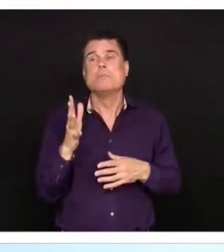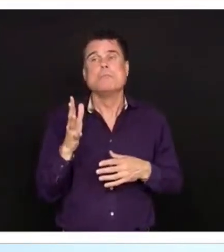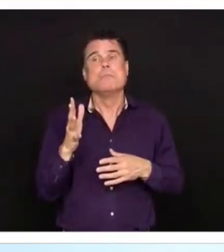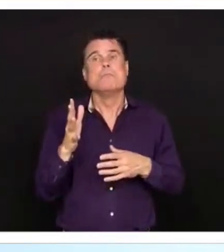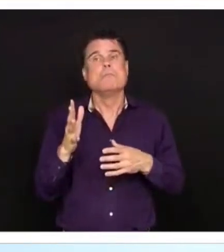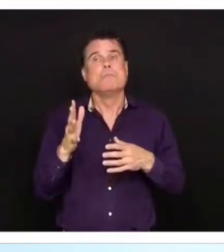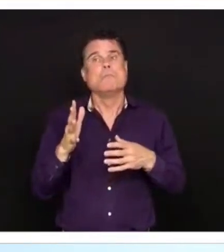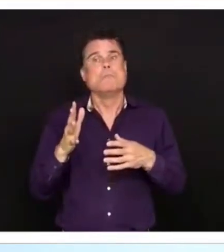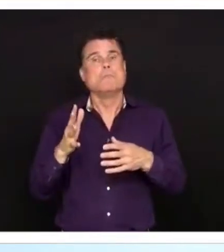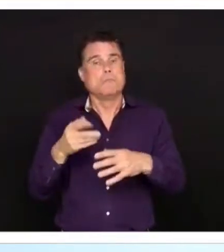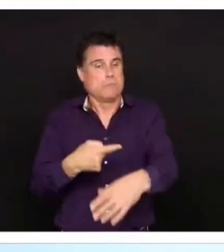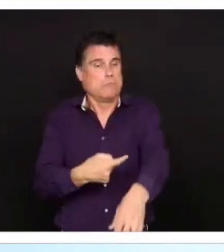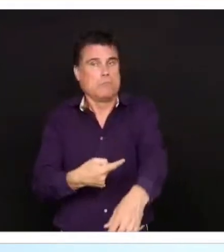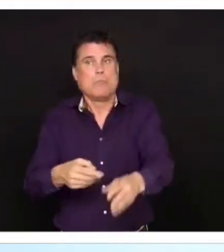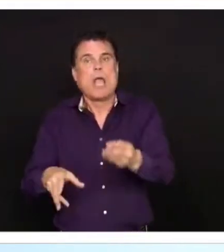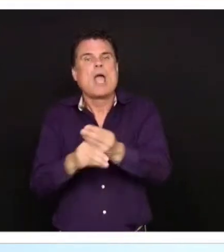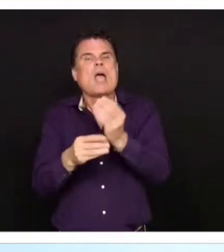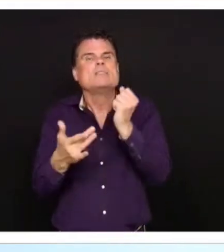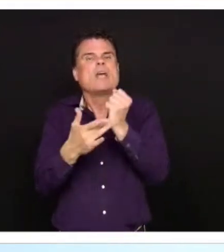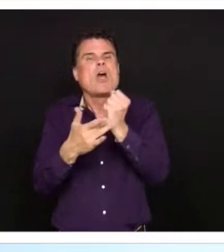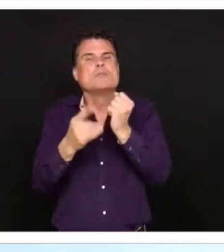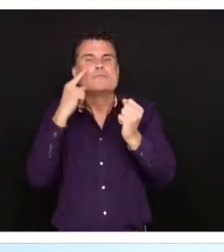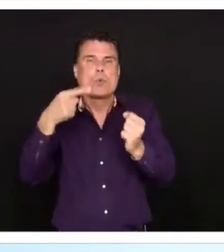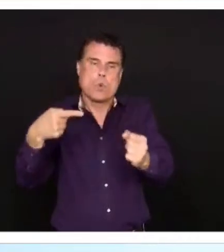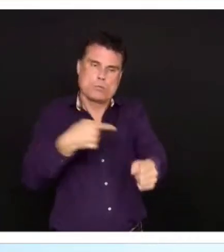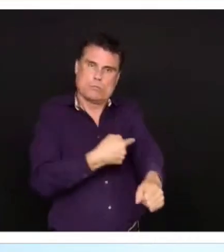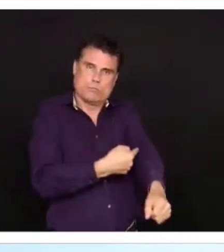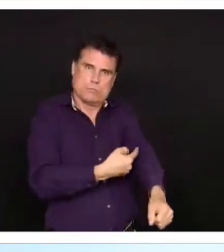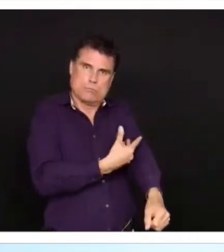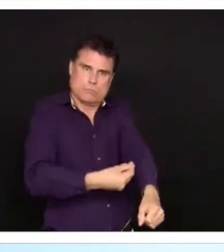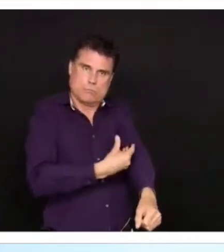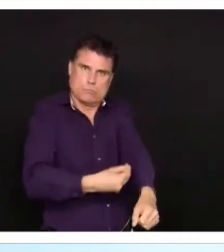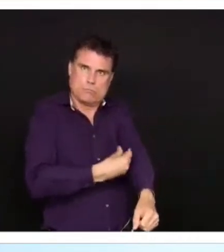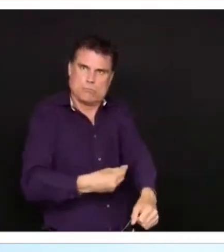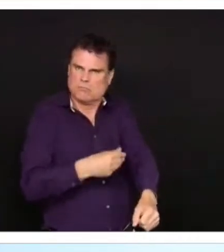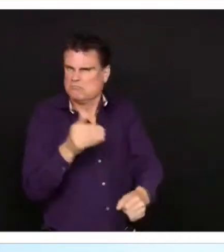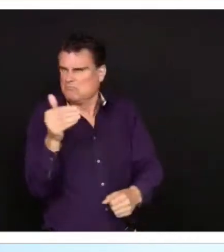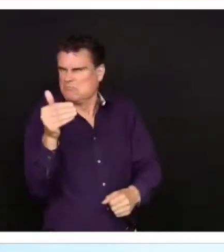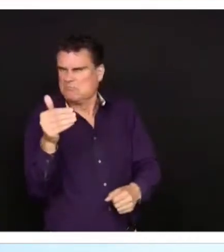infected and have survived this disease over the last few months have immunity